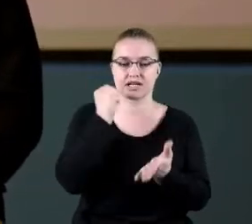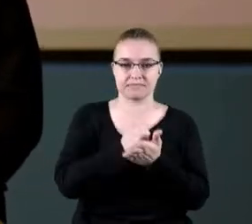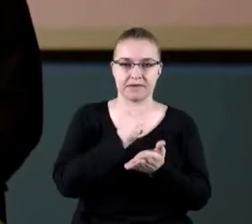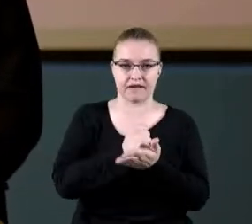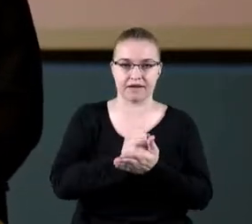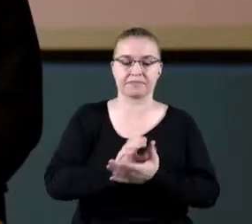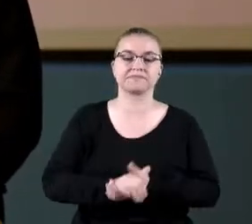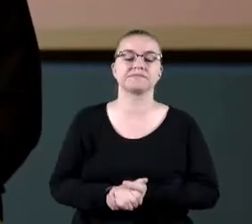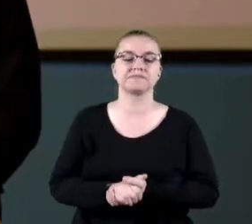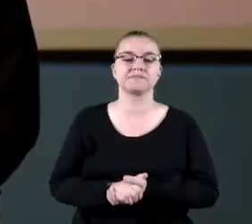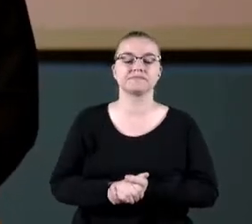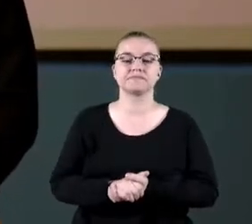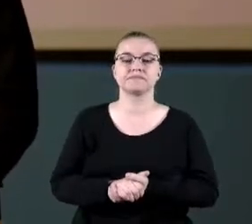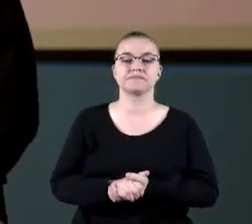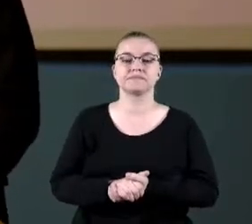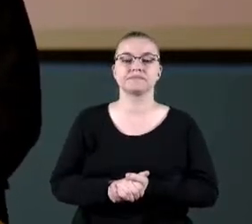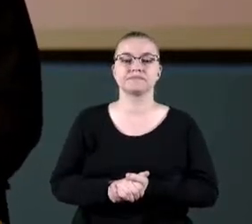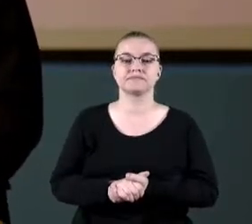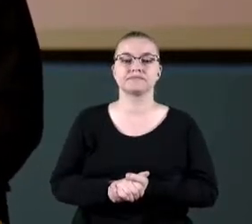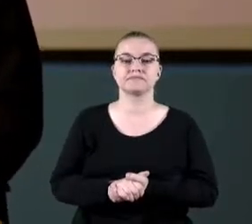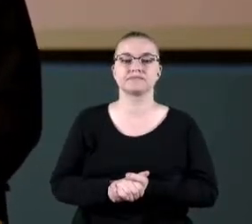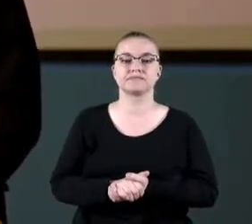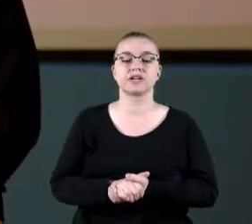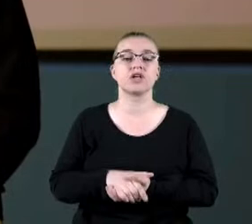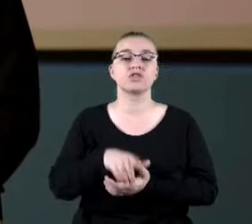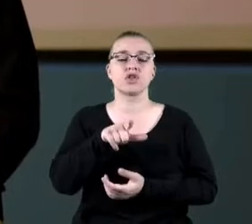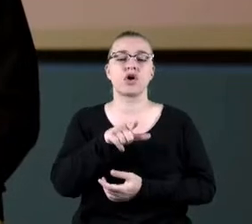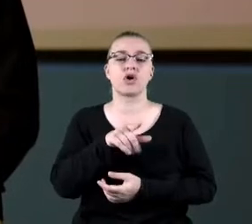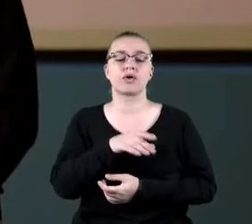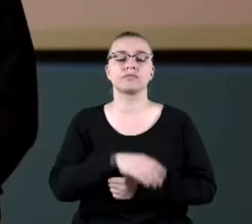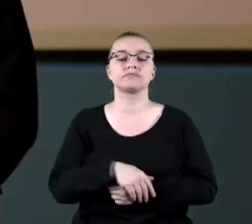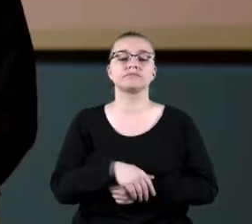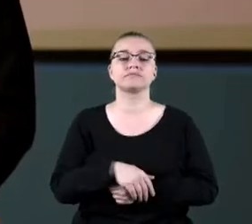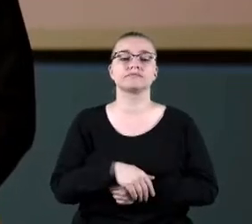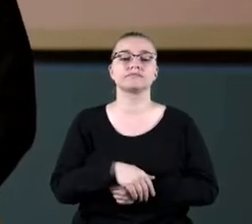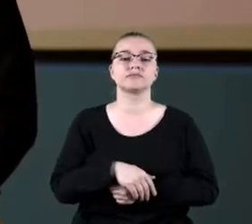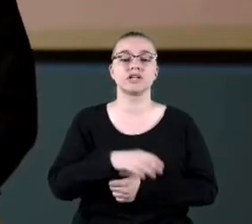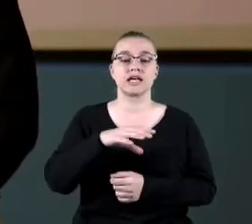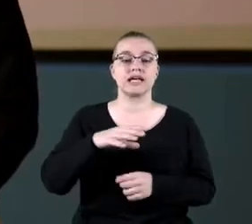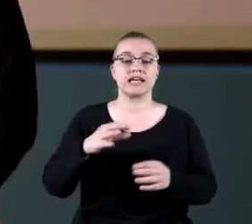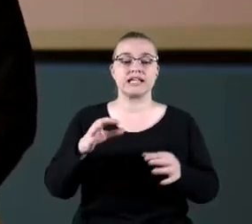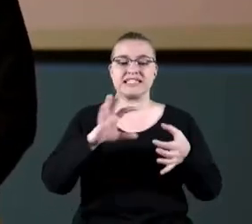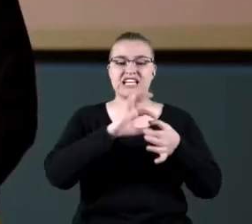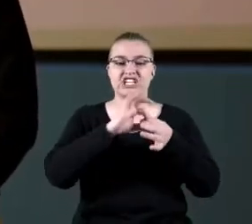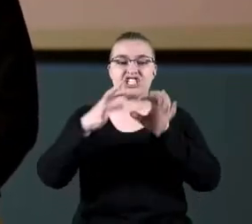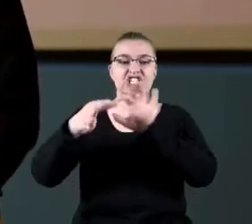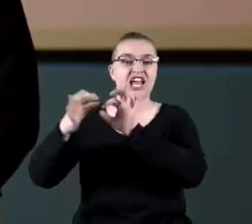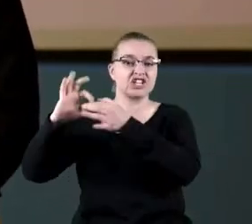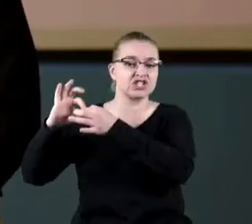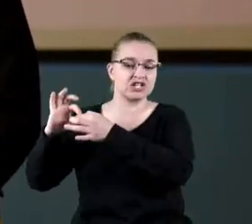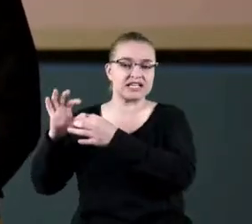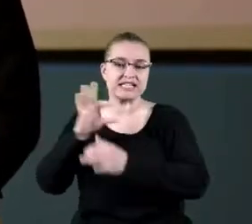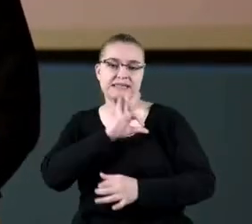factor are the specialized international network that provide horizontal collaboration